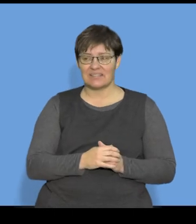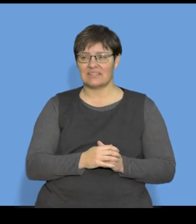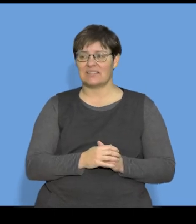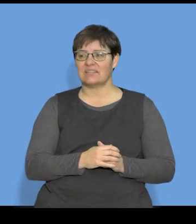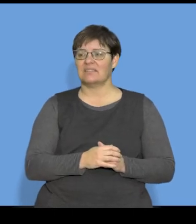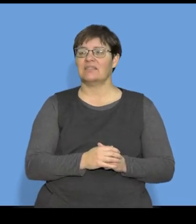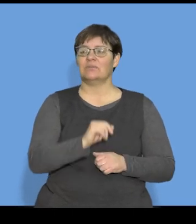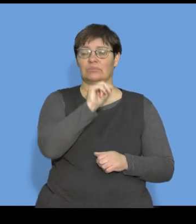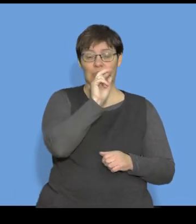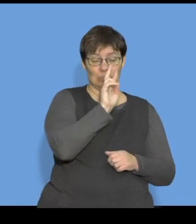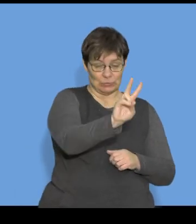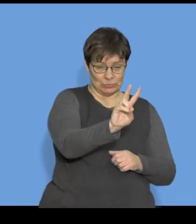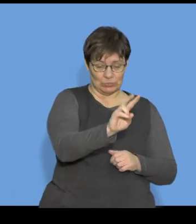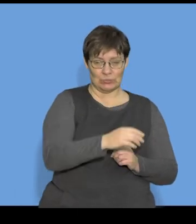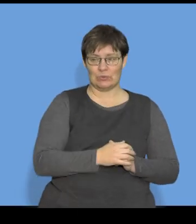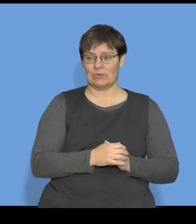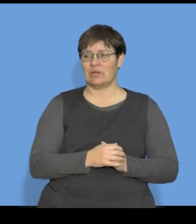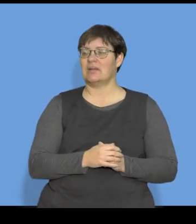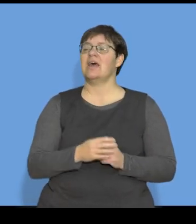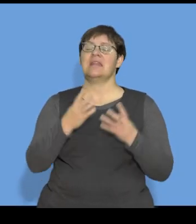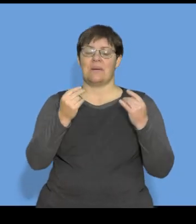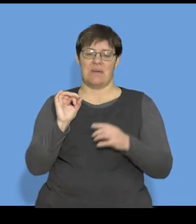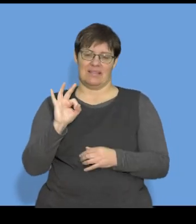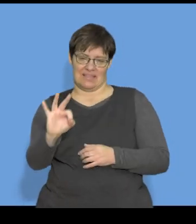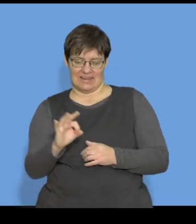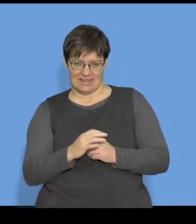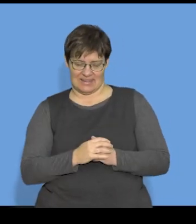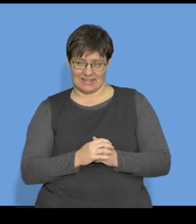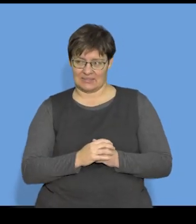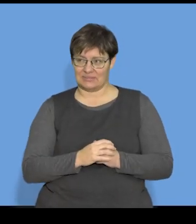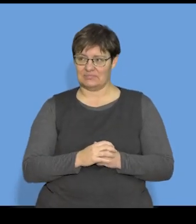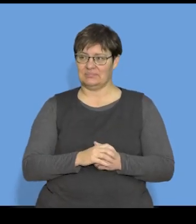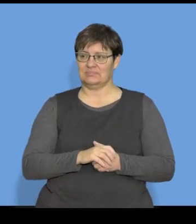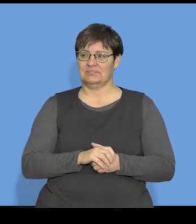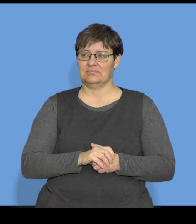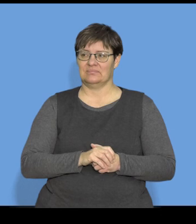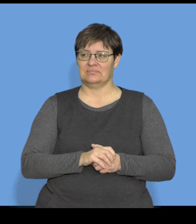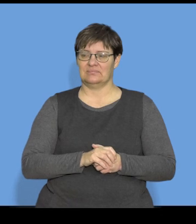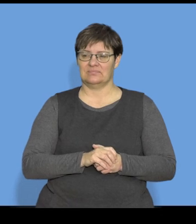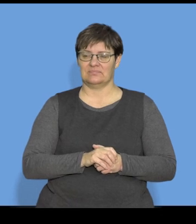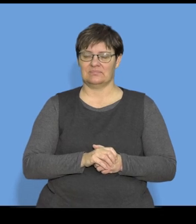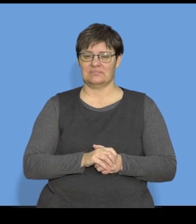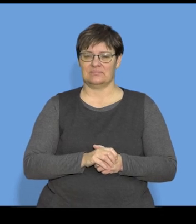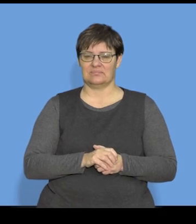right answers. That's number 2 and number 3.